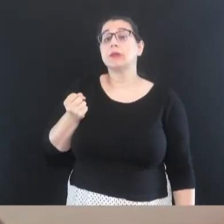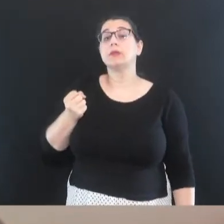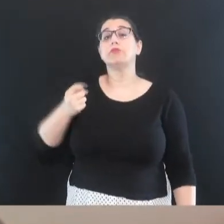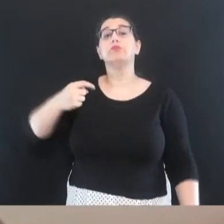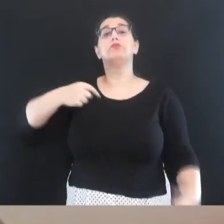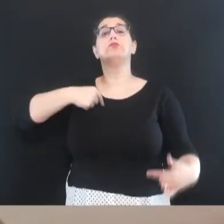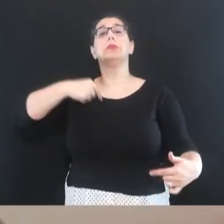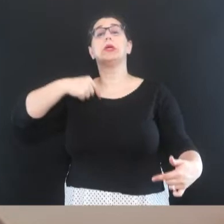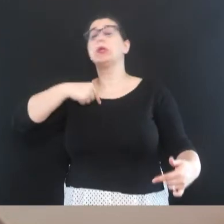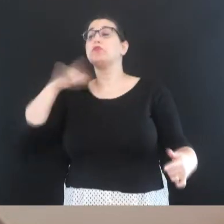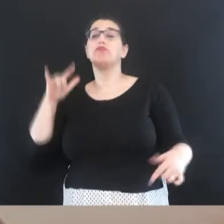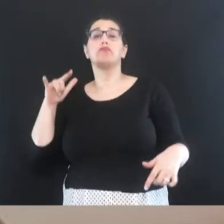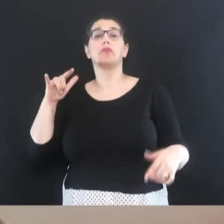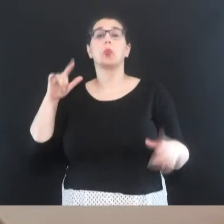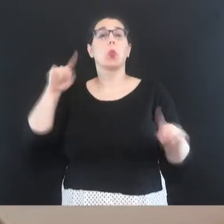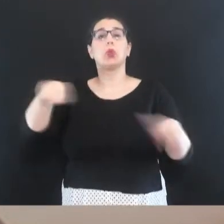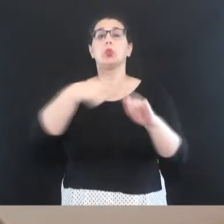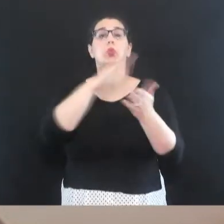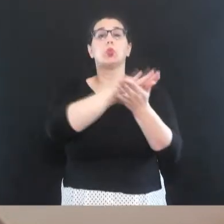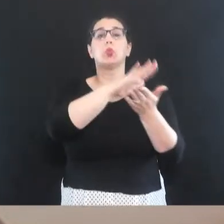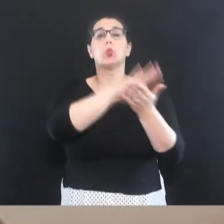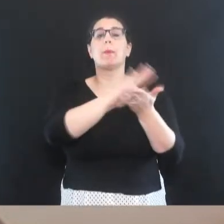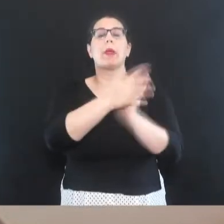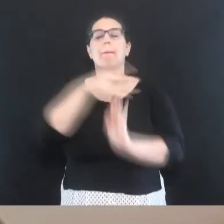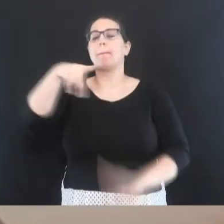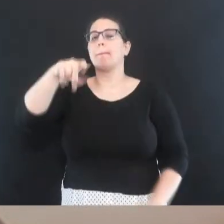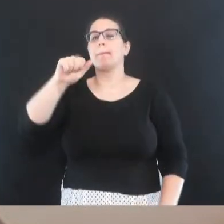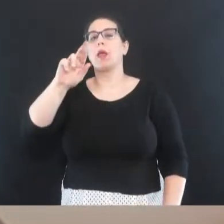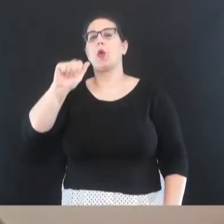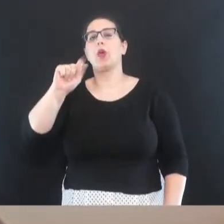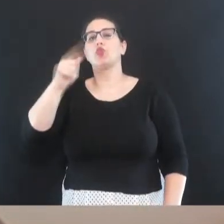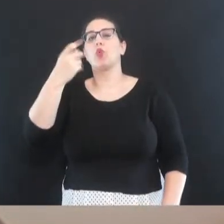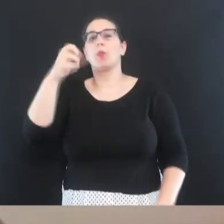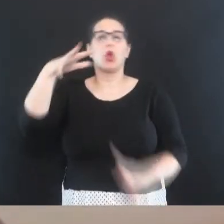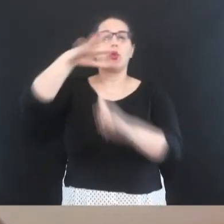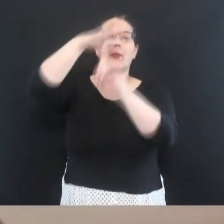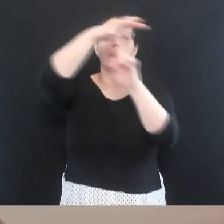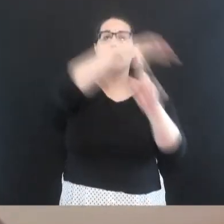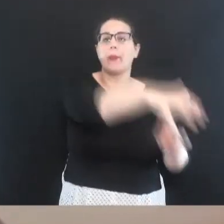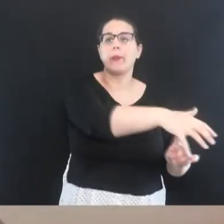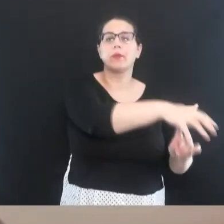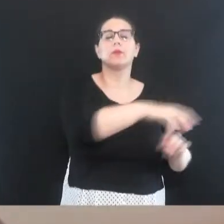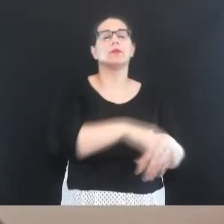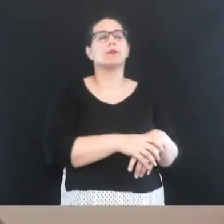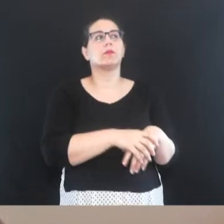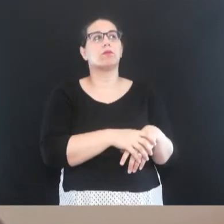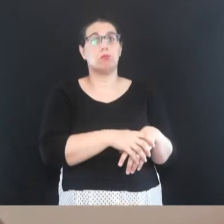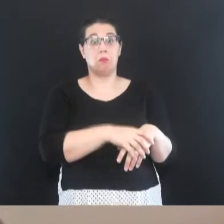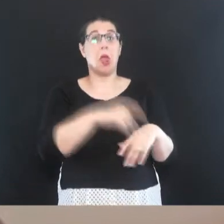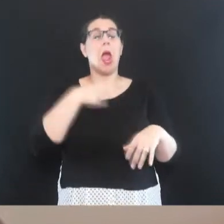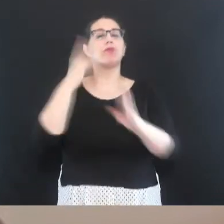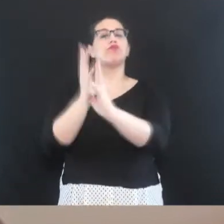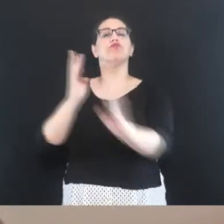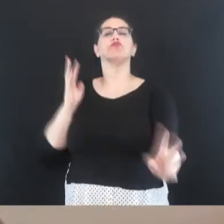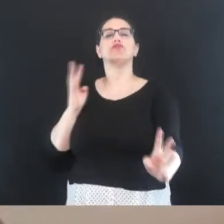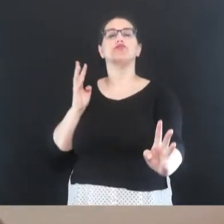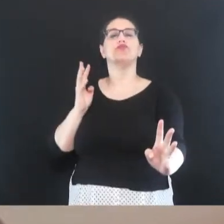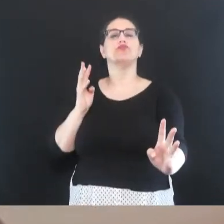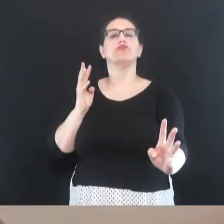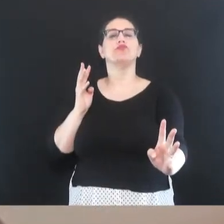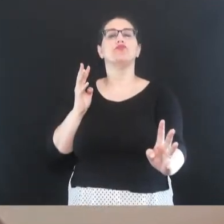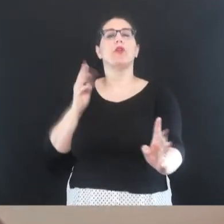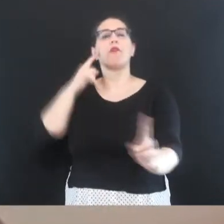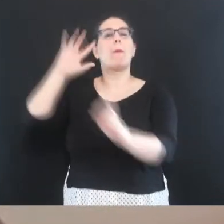a paratrooper. If I was going through the line to get my parachute, and they said, "Hoyer, you can have the one